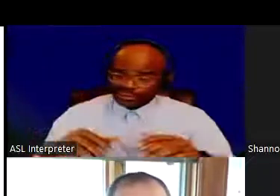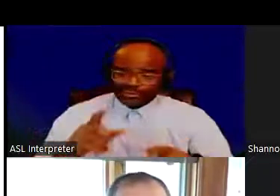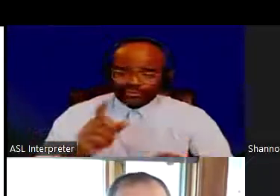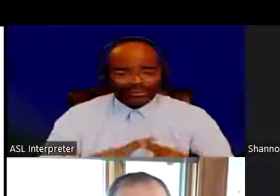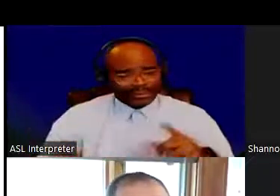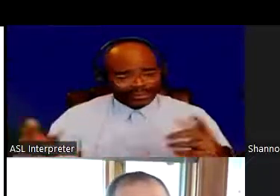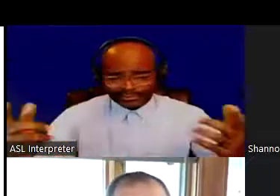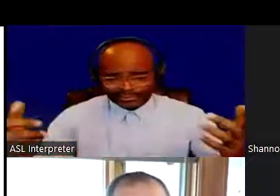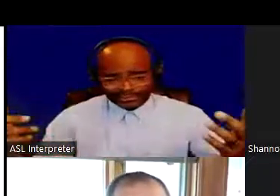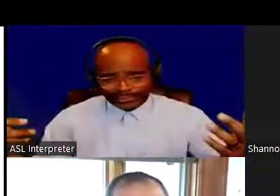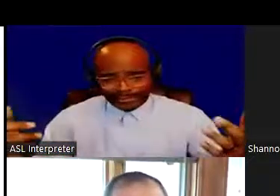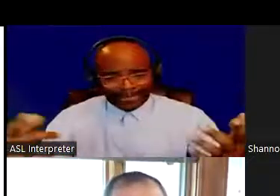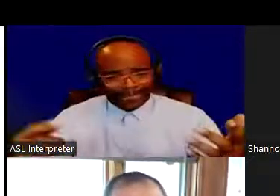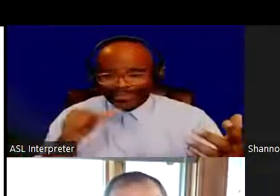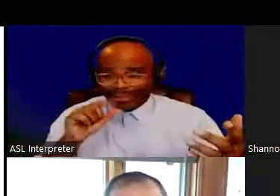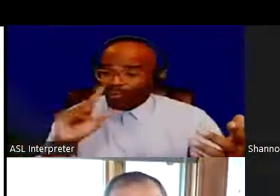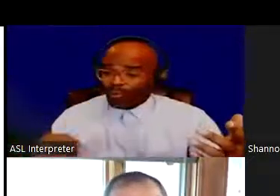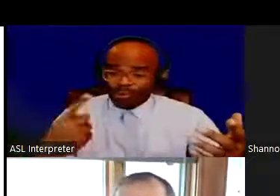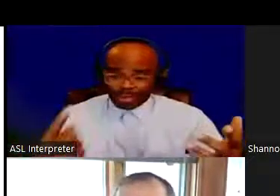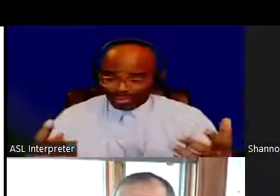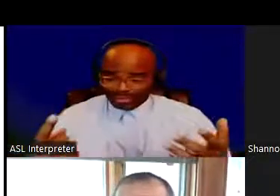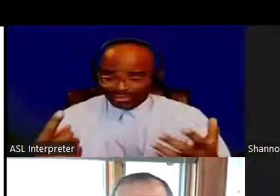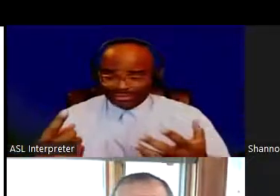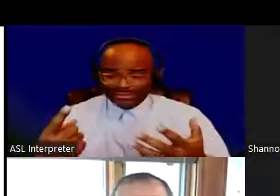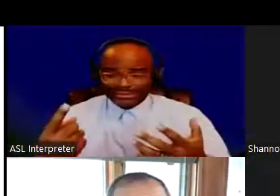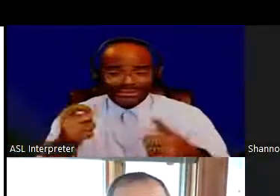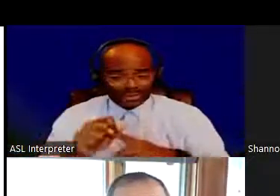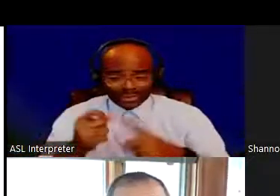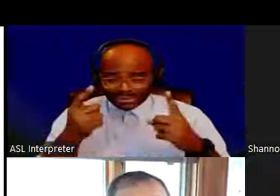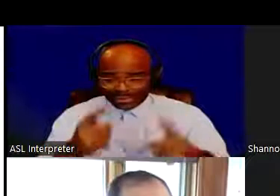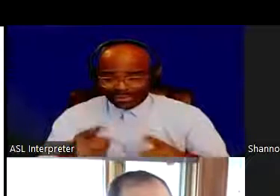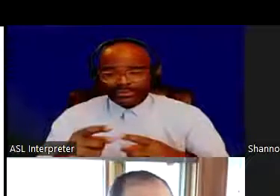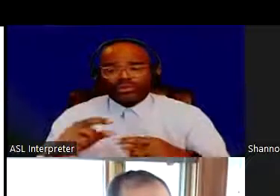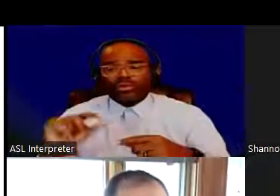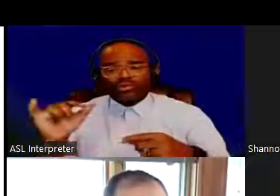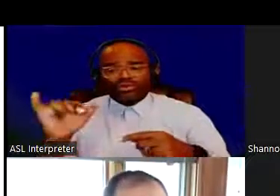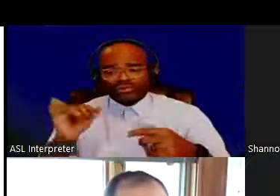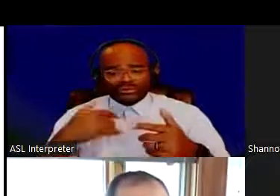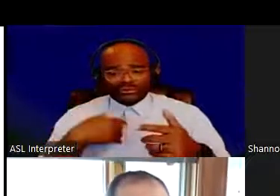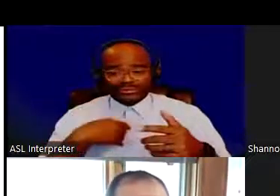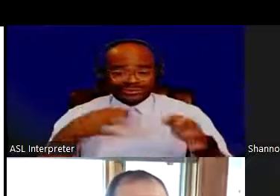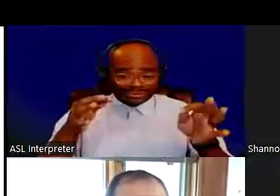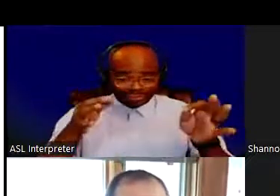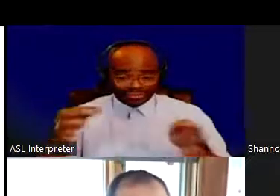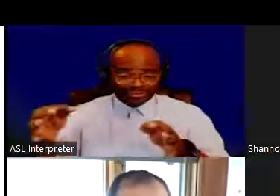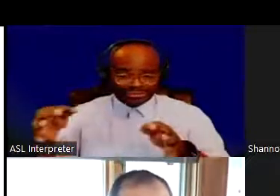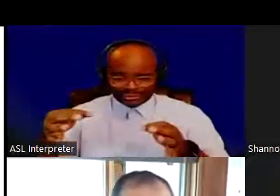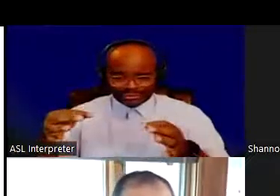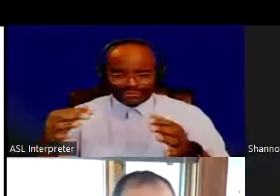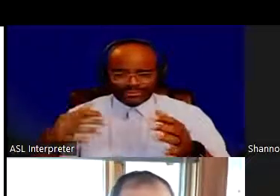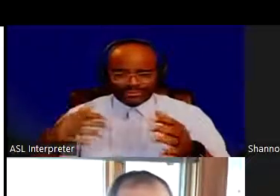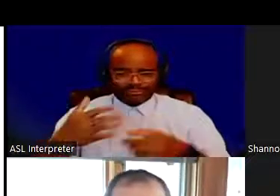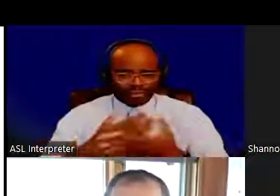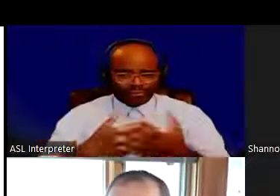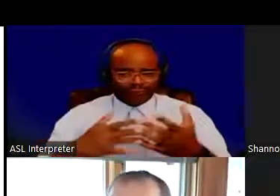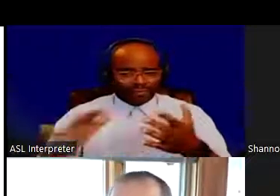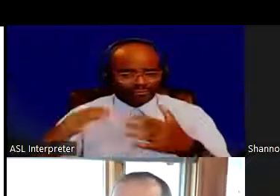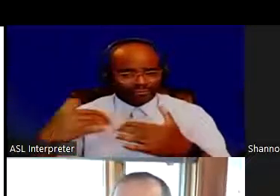certainly not the only game in town, and it's certainly well beyond the decision space of most land